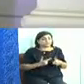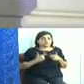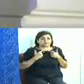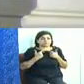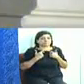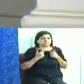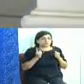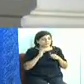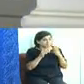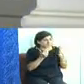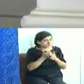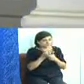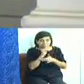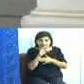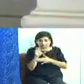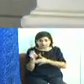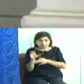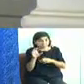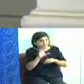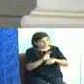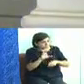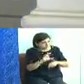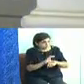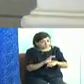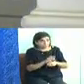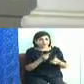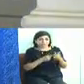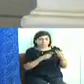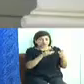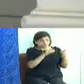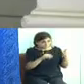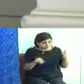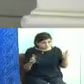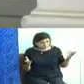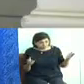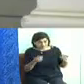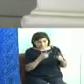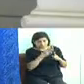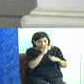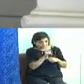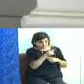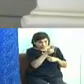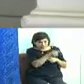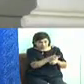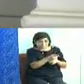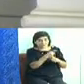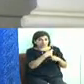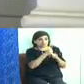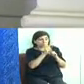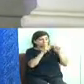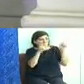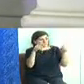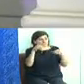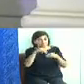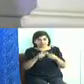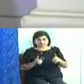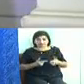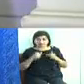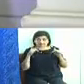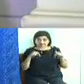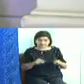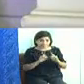all of our MCC churches. And what is sown makes a difference in the life of our